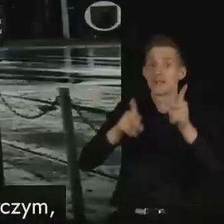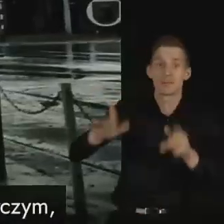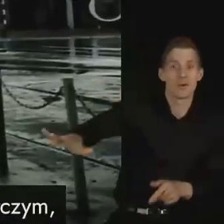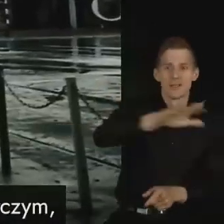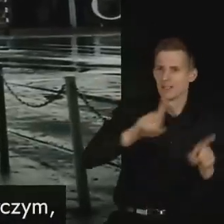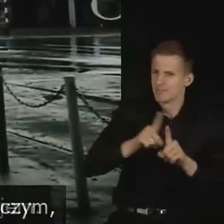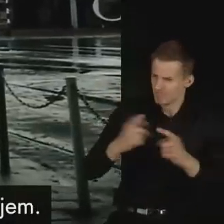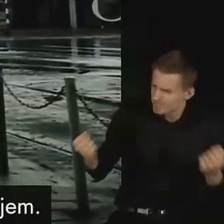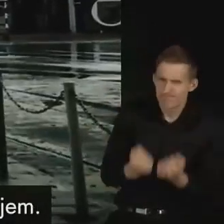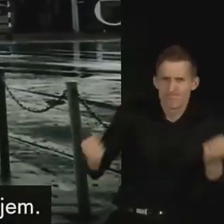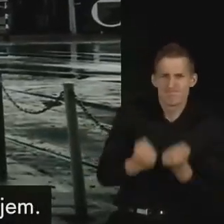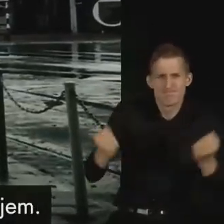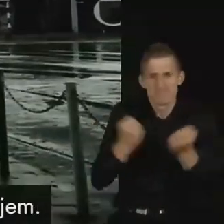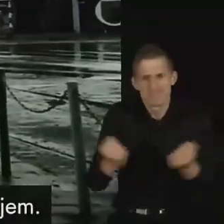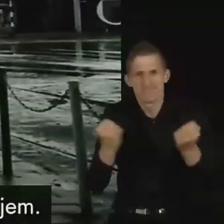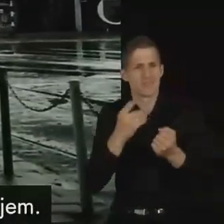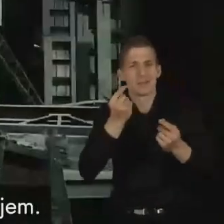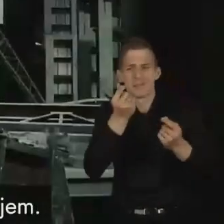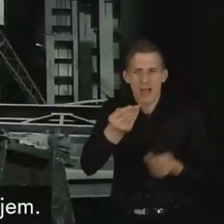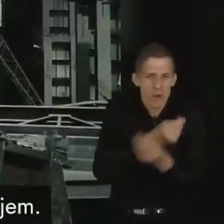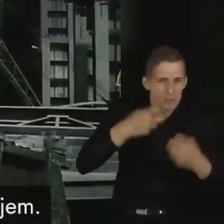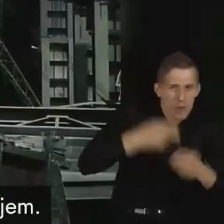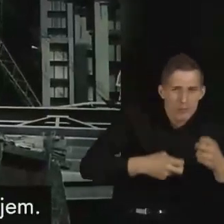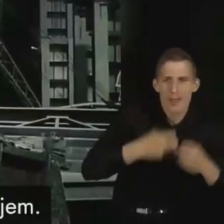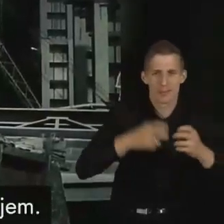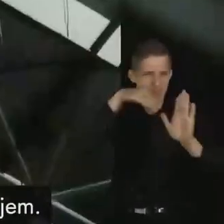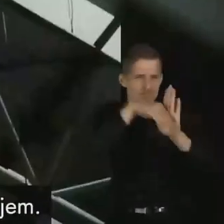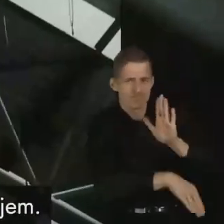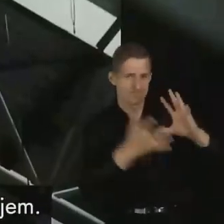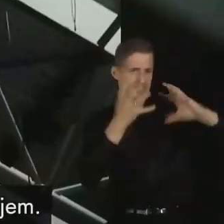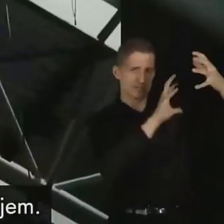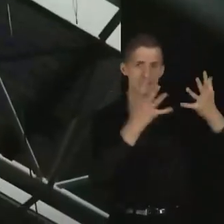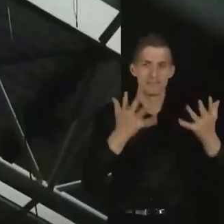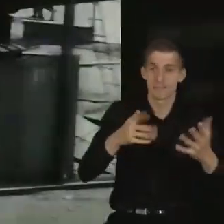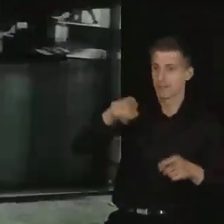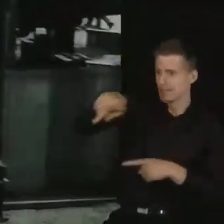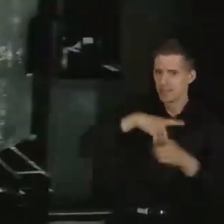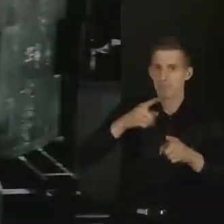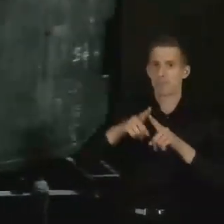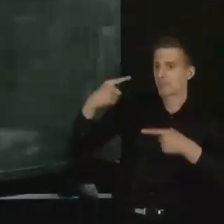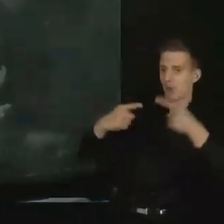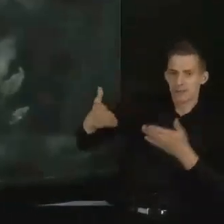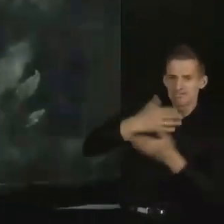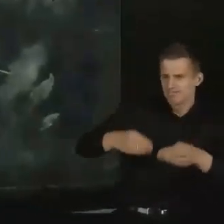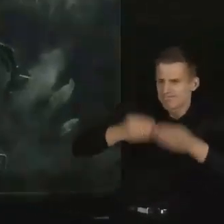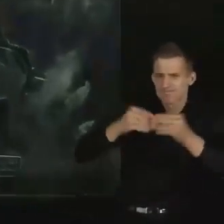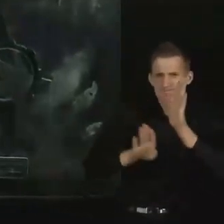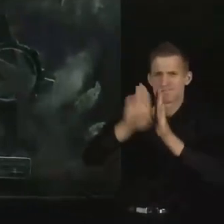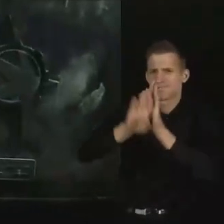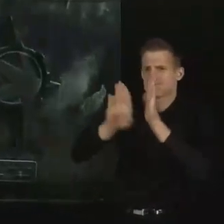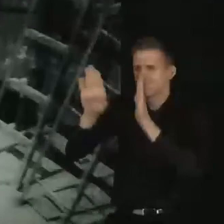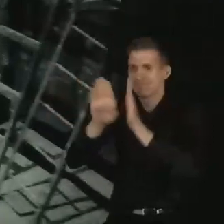economic crisis, they amazed the world with remarkably dynamic development. Moreover, the outbreak